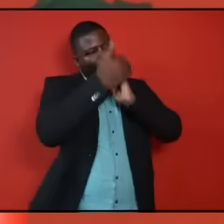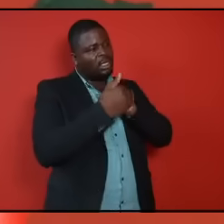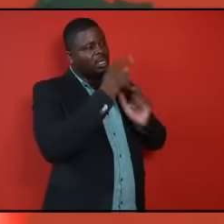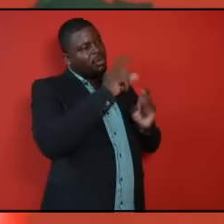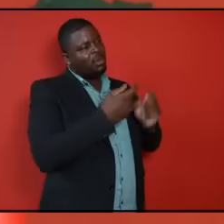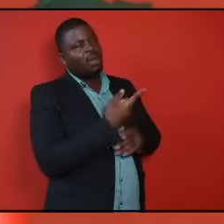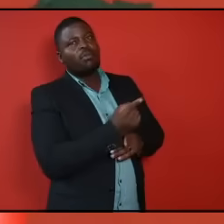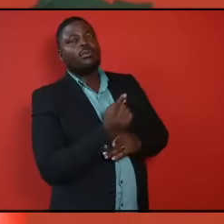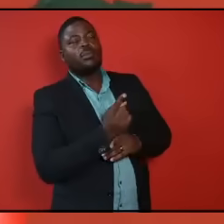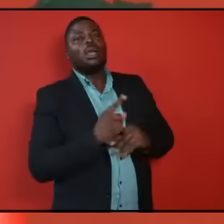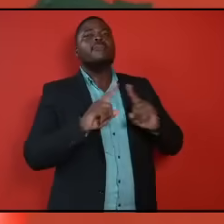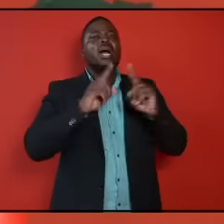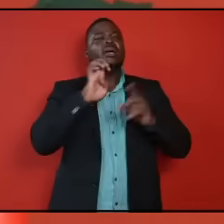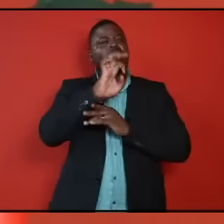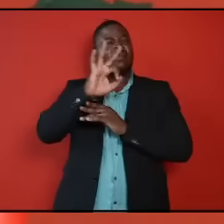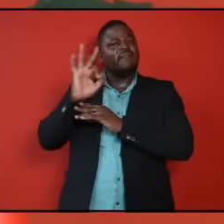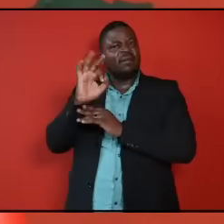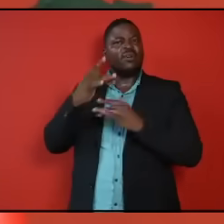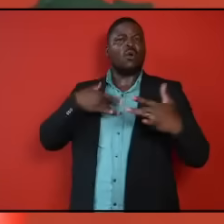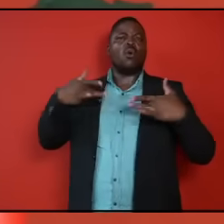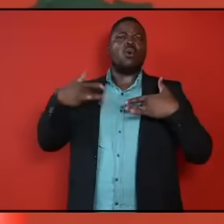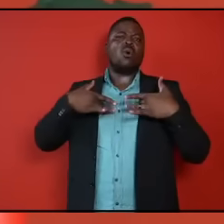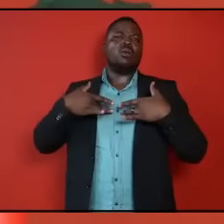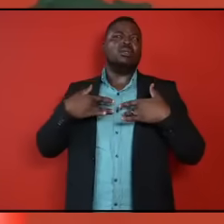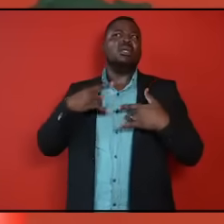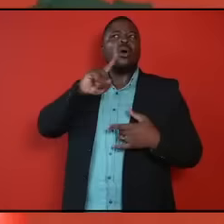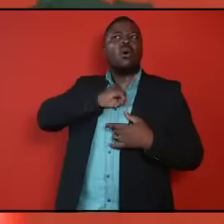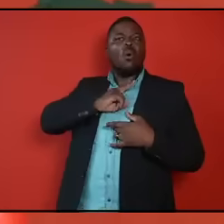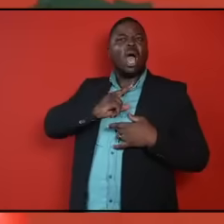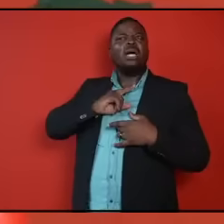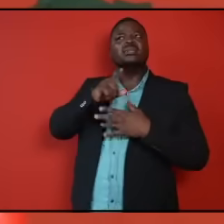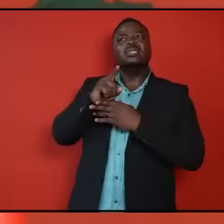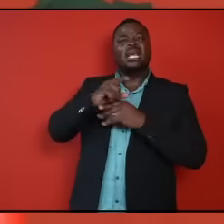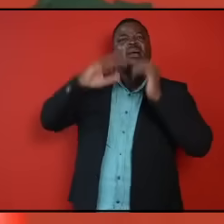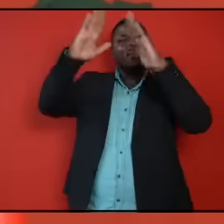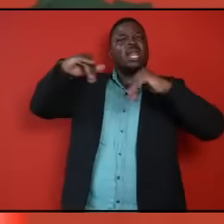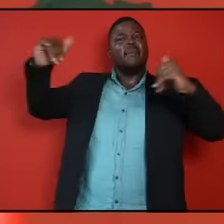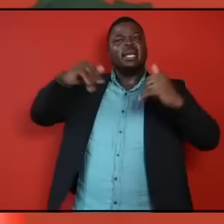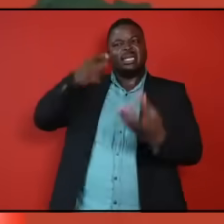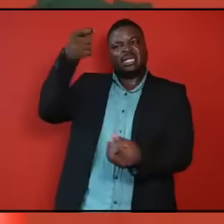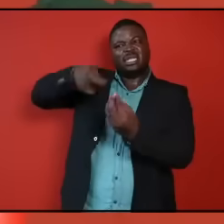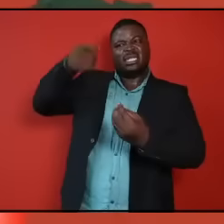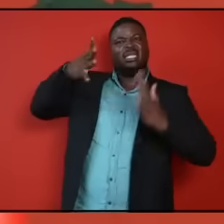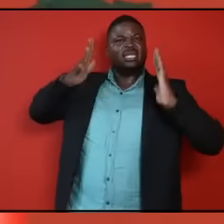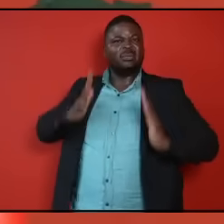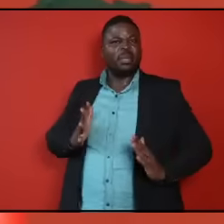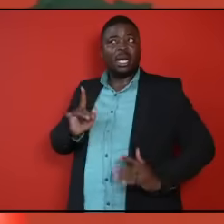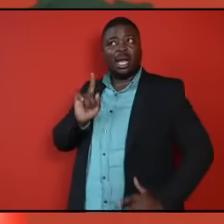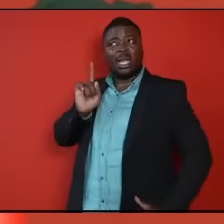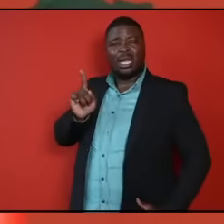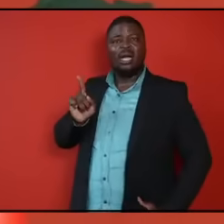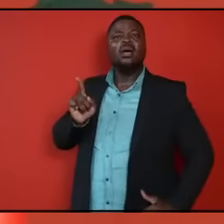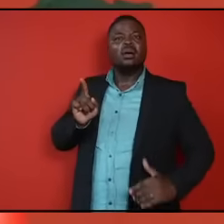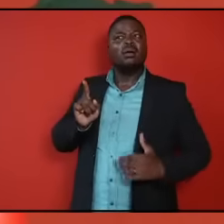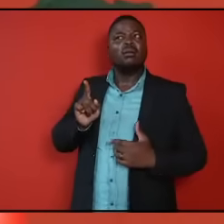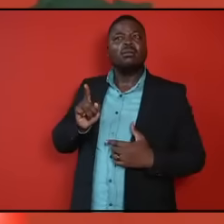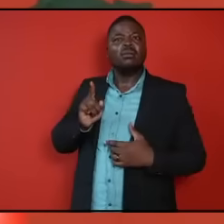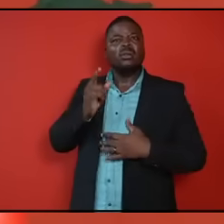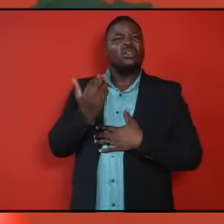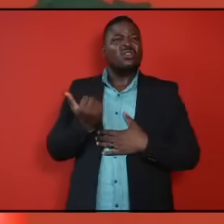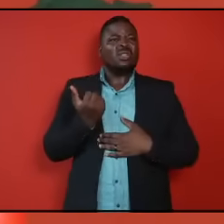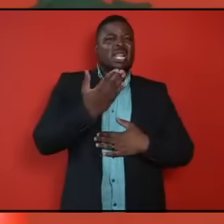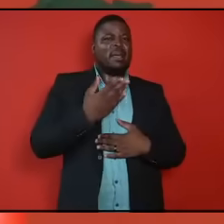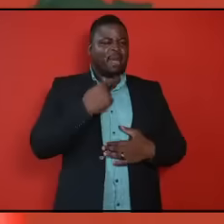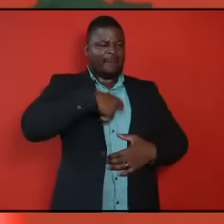remains deeply disturbed that the Speaker chose to prioritize claims of personal risk